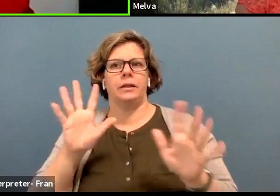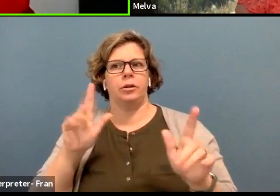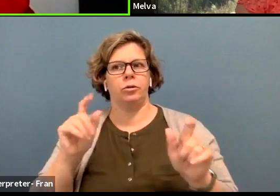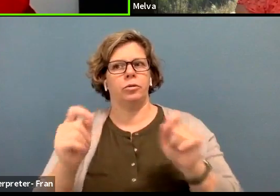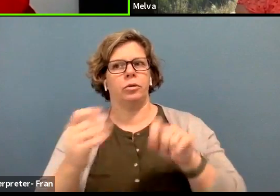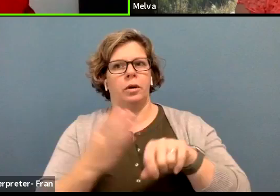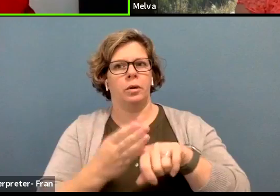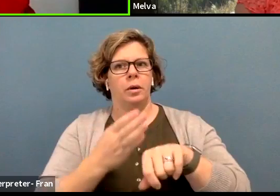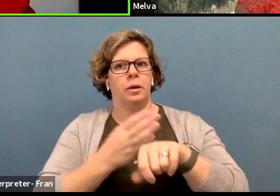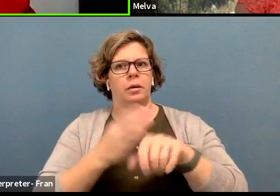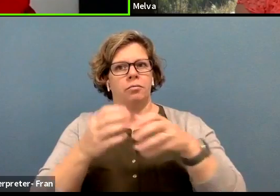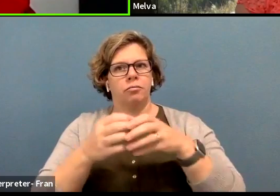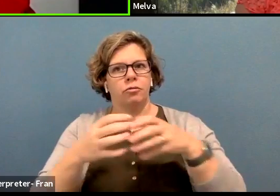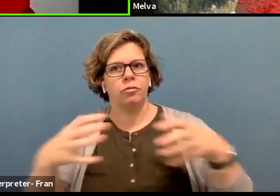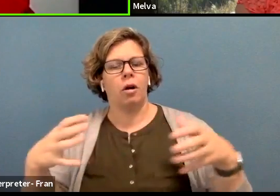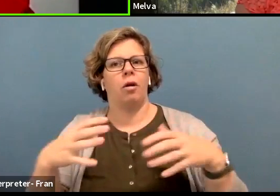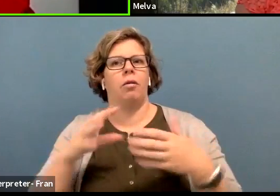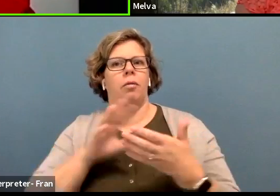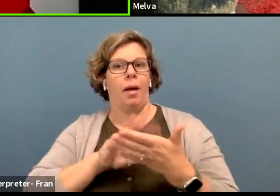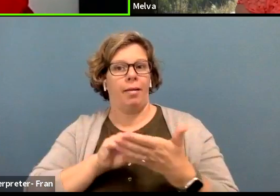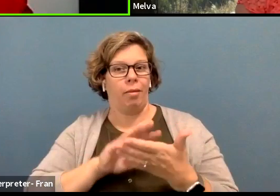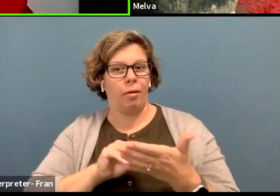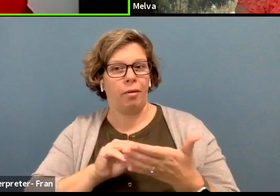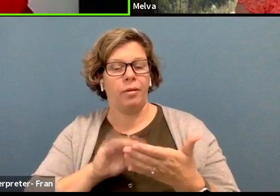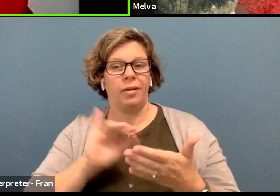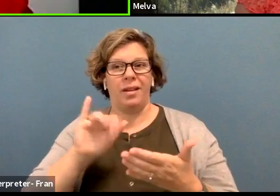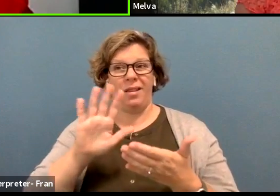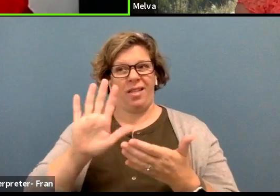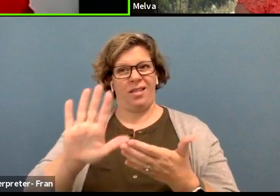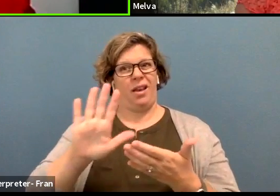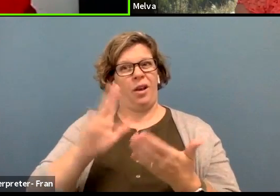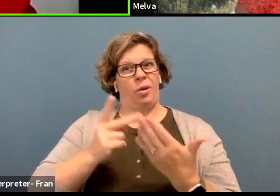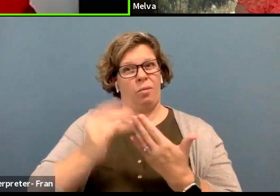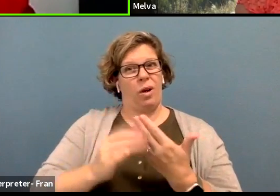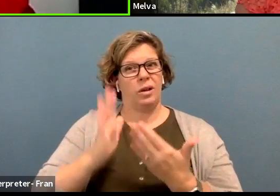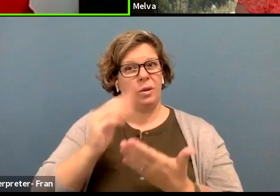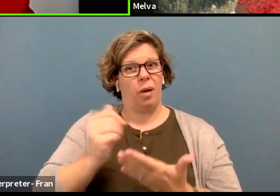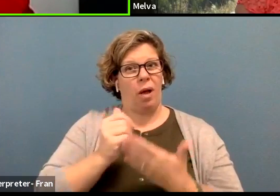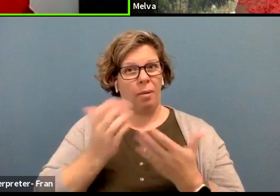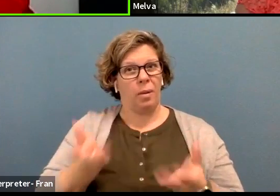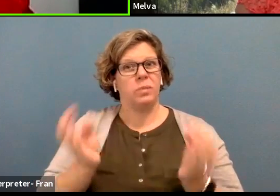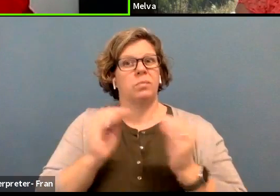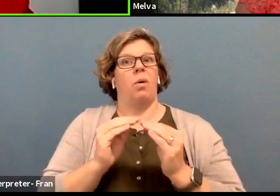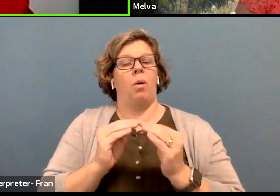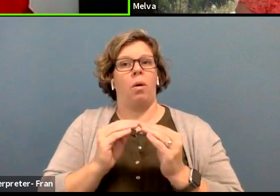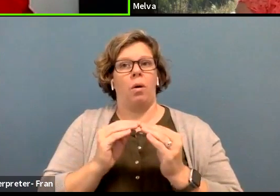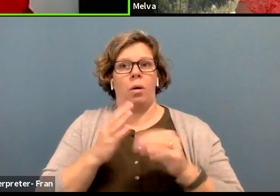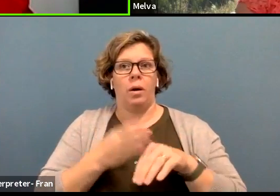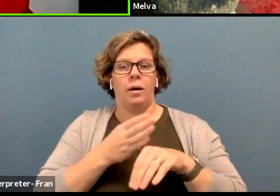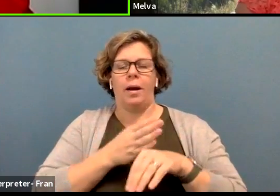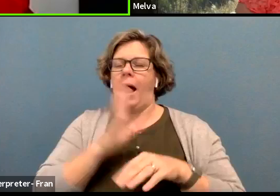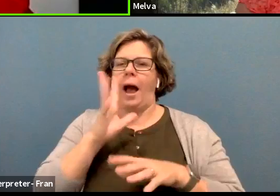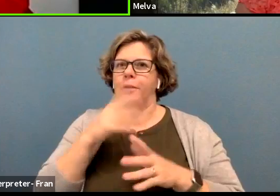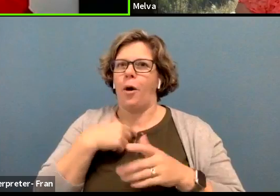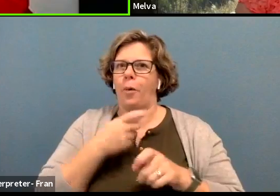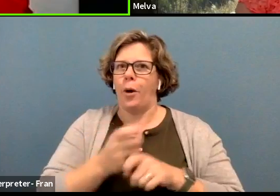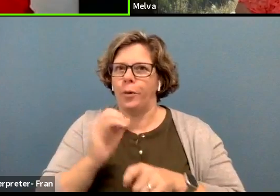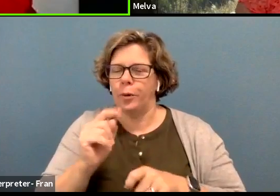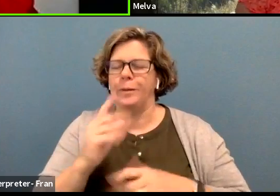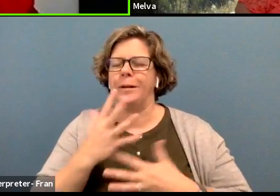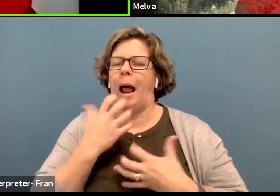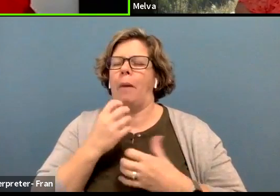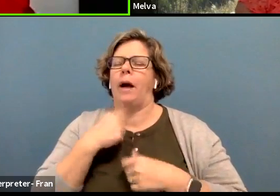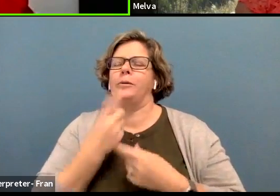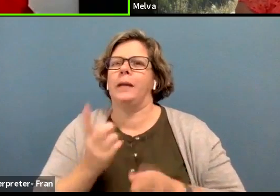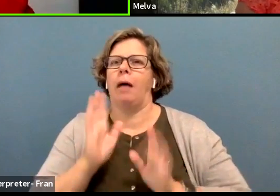and grow. This part is going to help us do that well. So I'm not going to do a spoiler, even though I really want to,